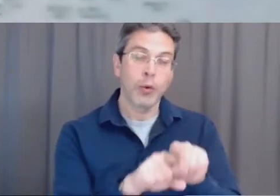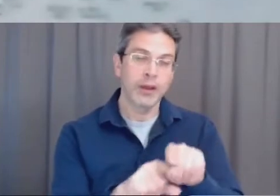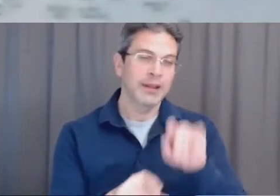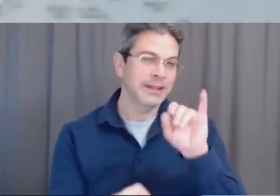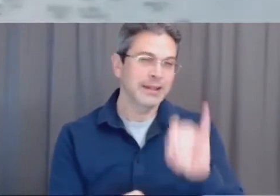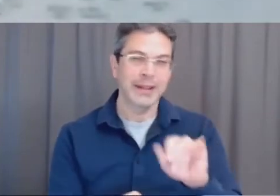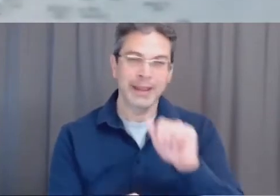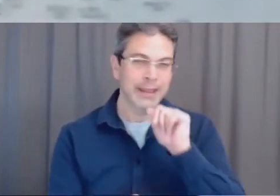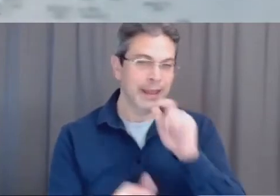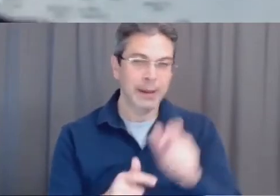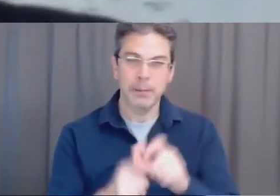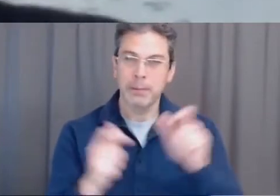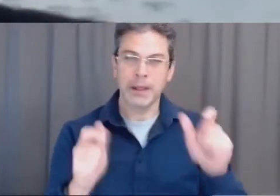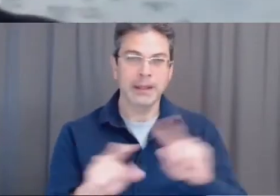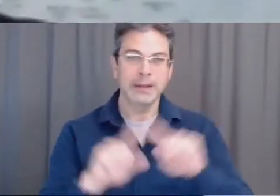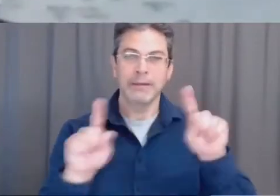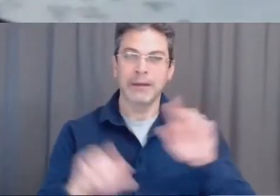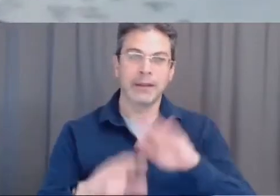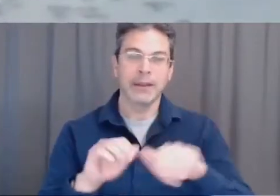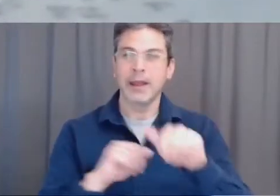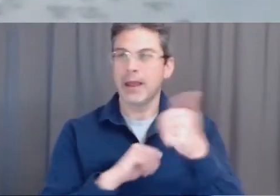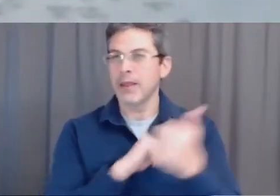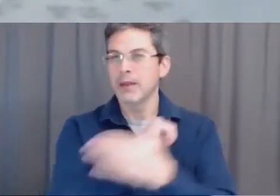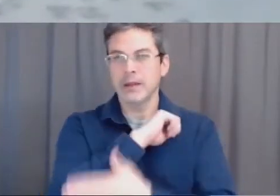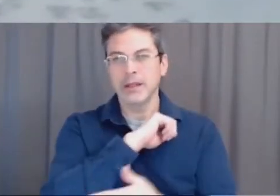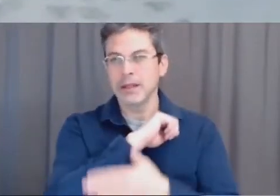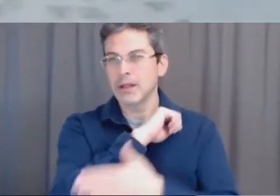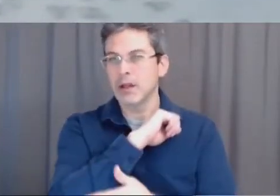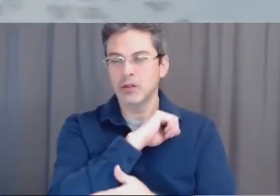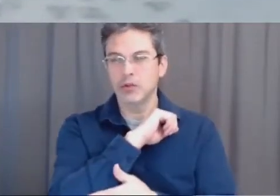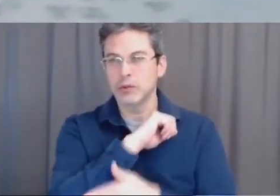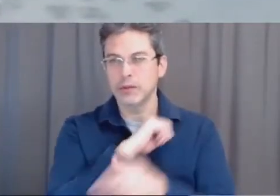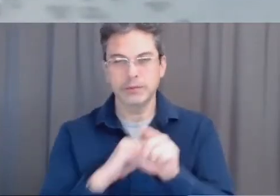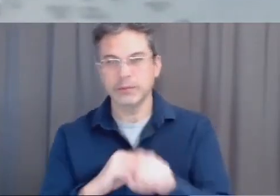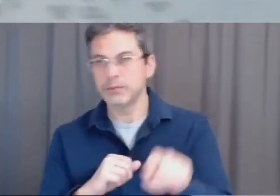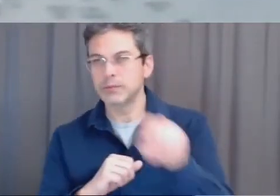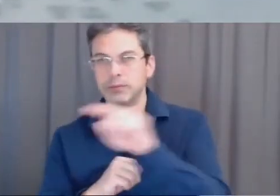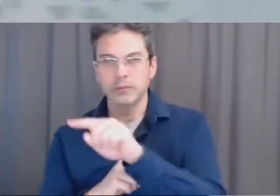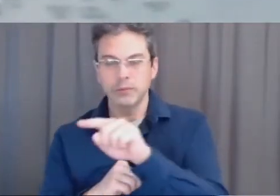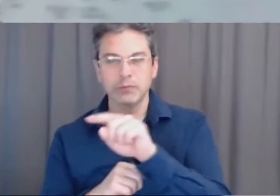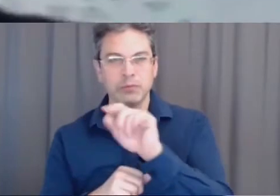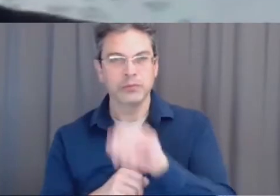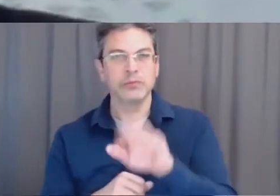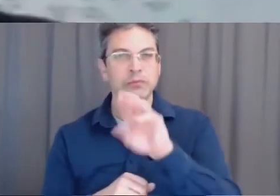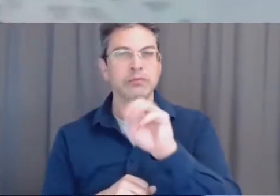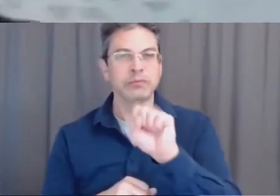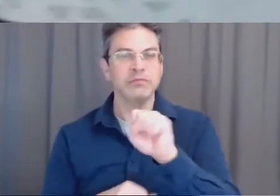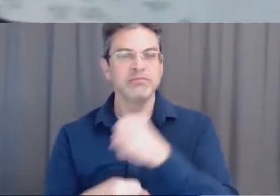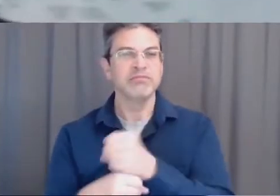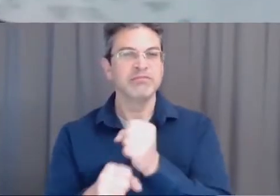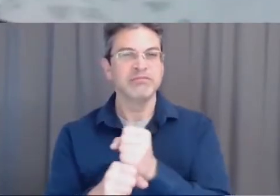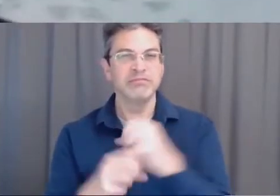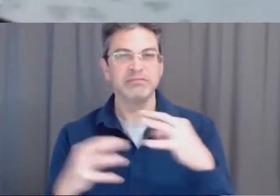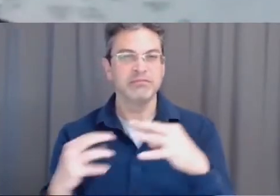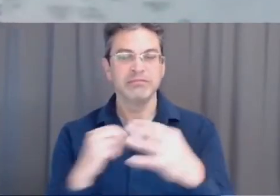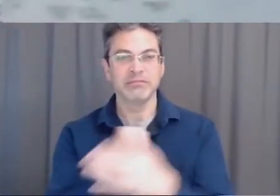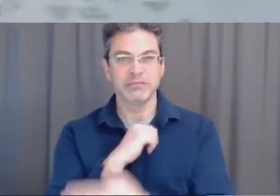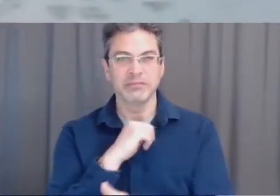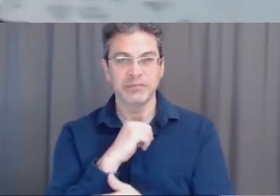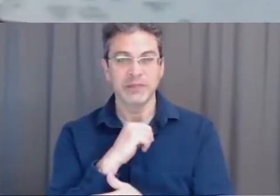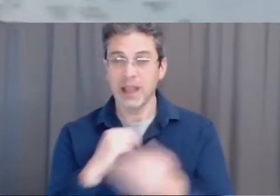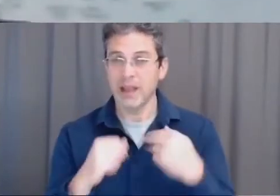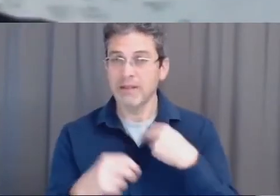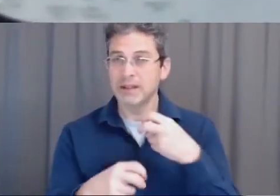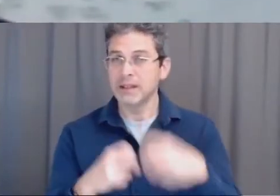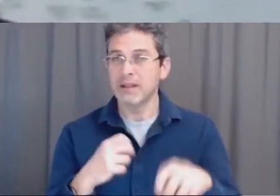from practices of other Western arm manufacturers, around which, you know, the very difficult questions remains about